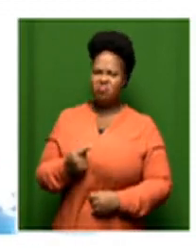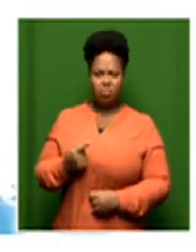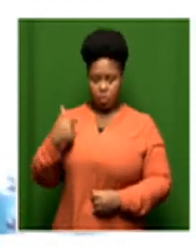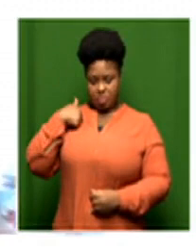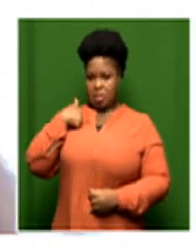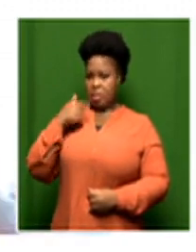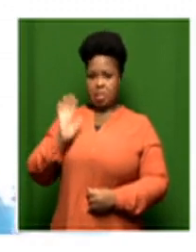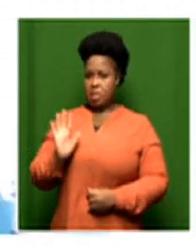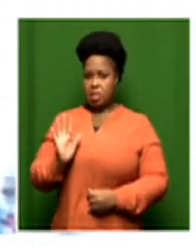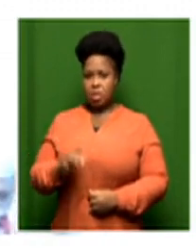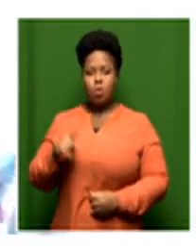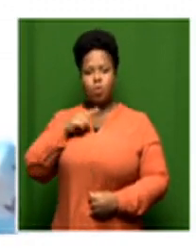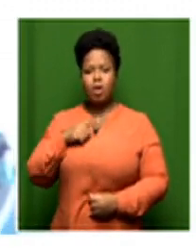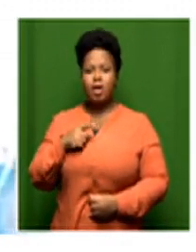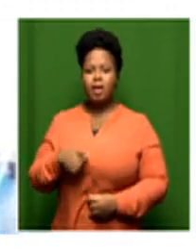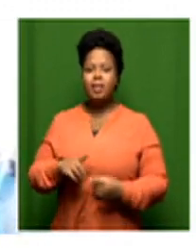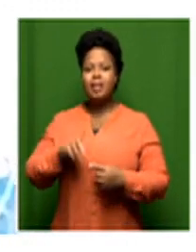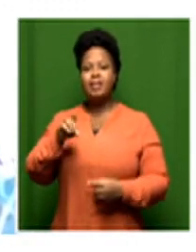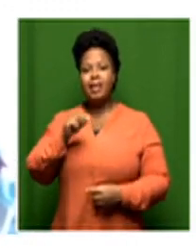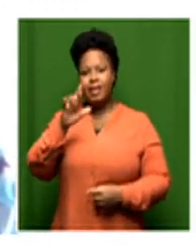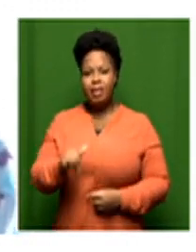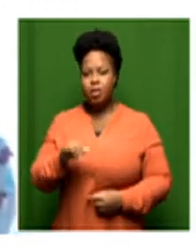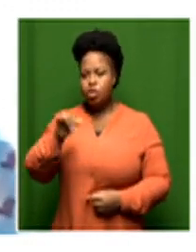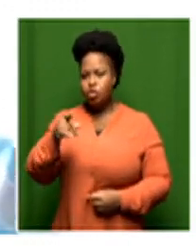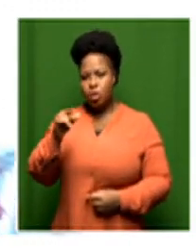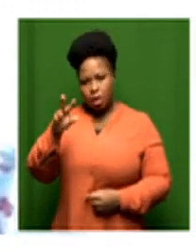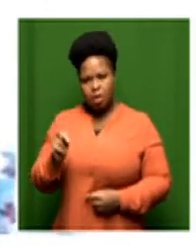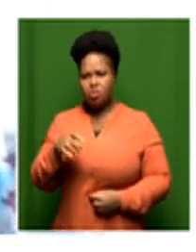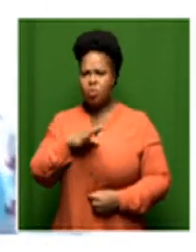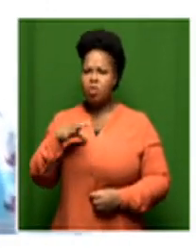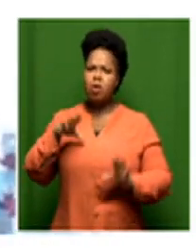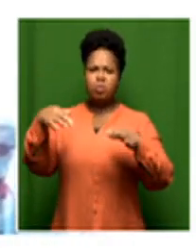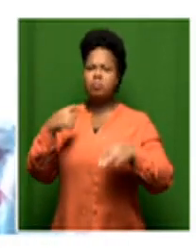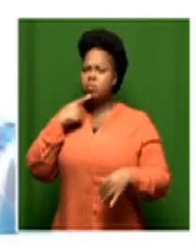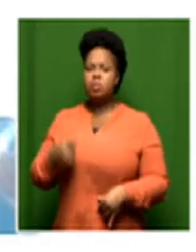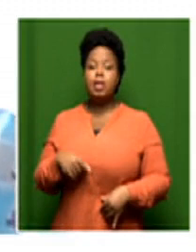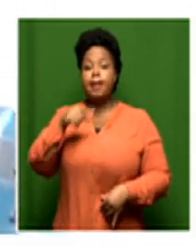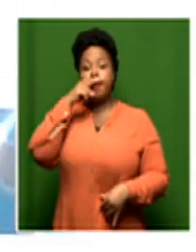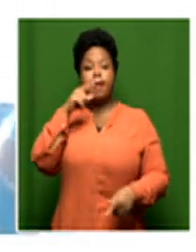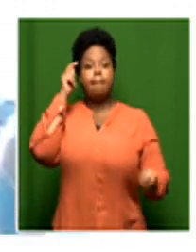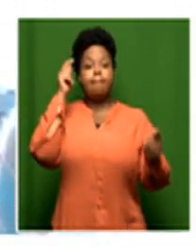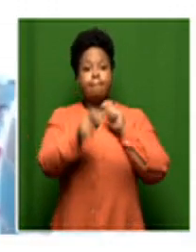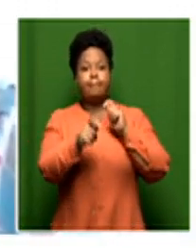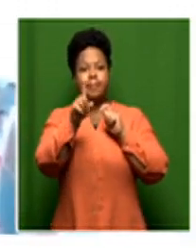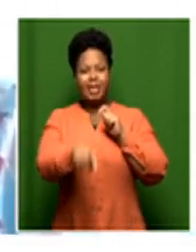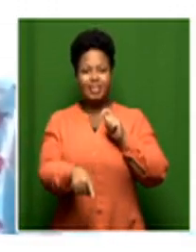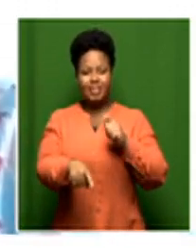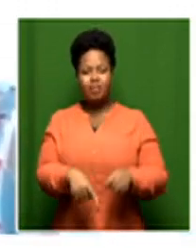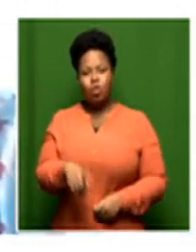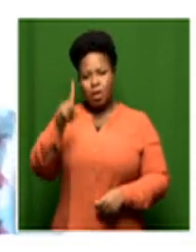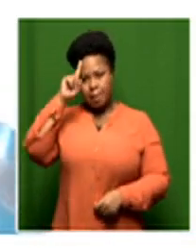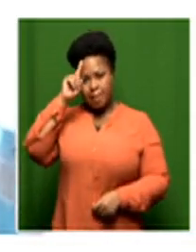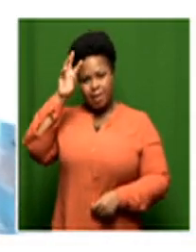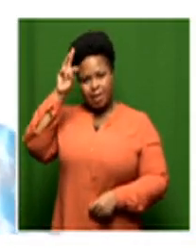me. Denny Jordan then expressed council an opinion to say this city must be named under Mandela